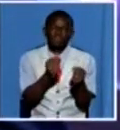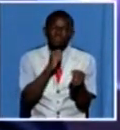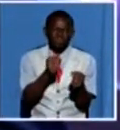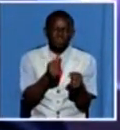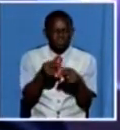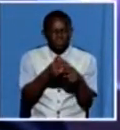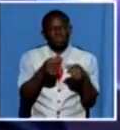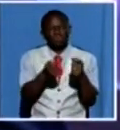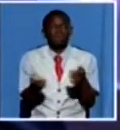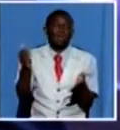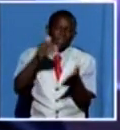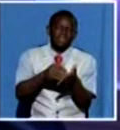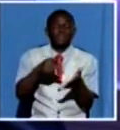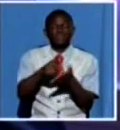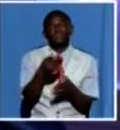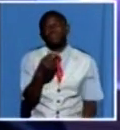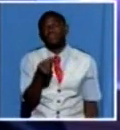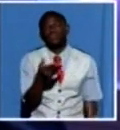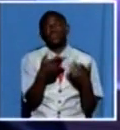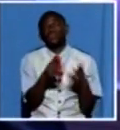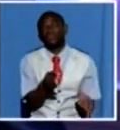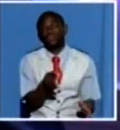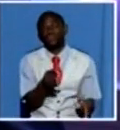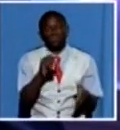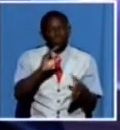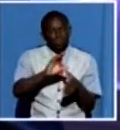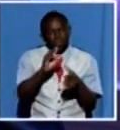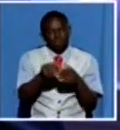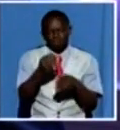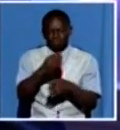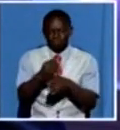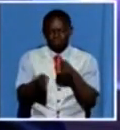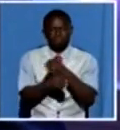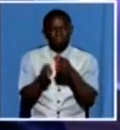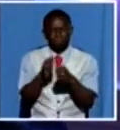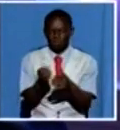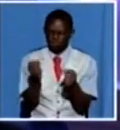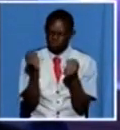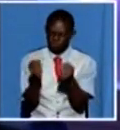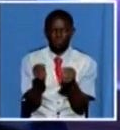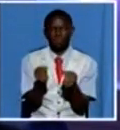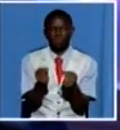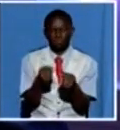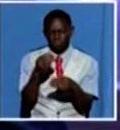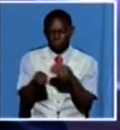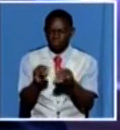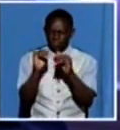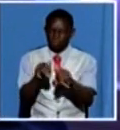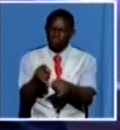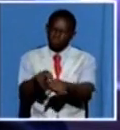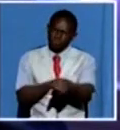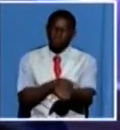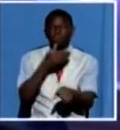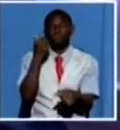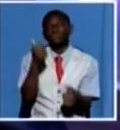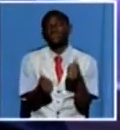the future generation, or we need to create sustainable economic activities for us to continue maintaining this infrastructure for